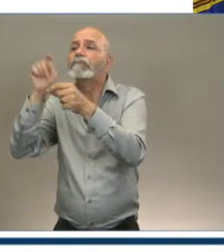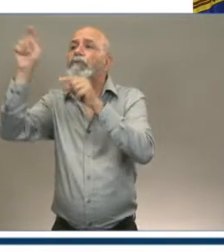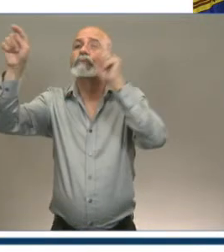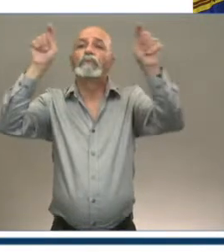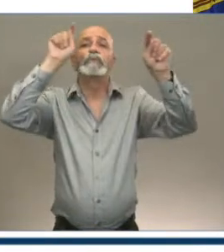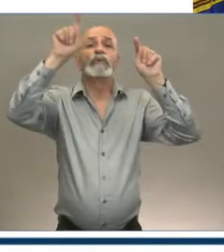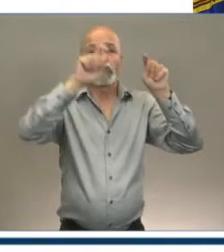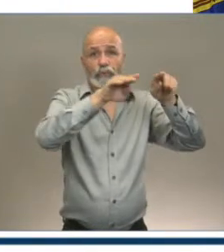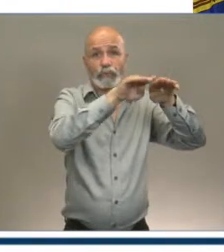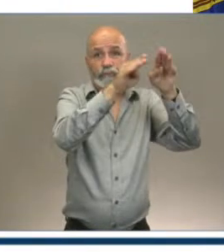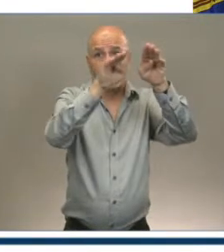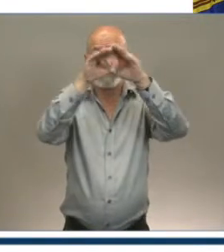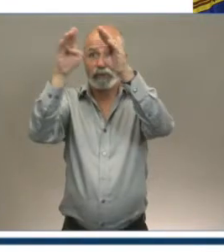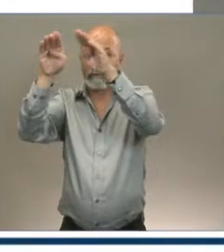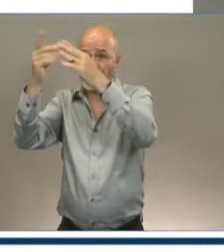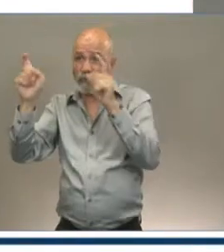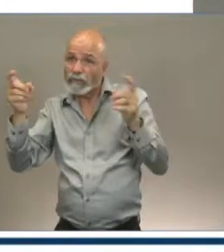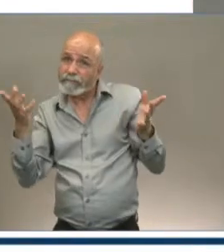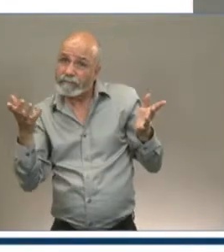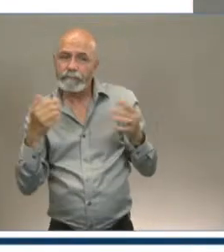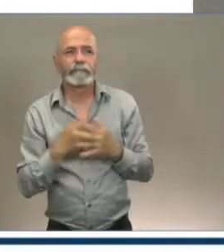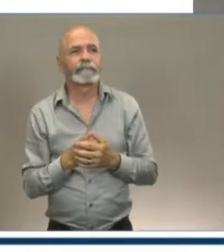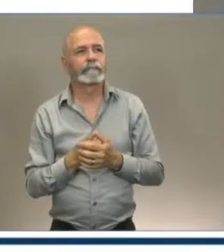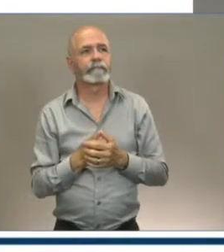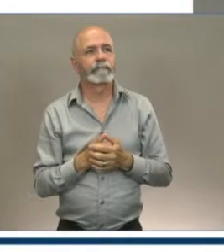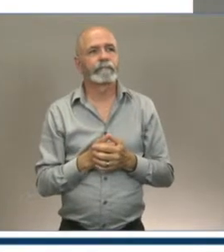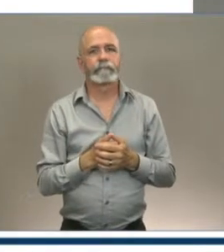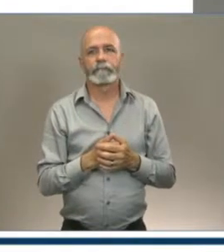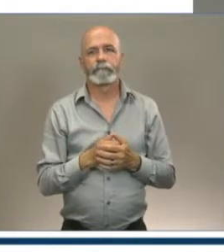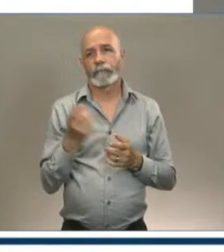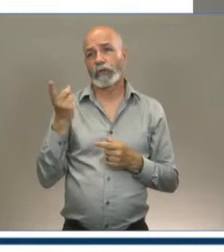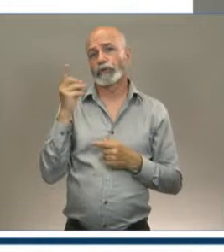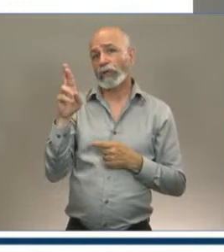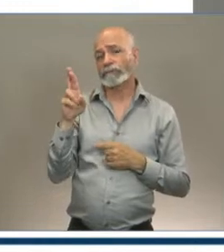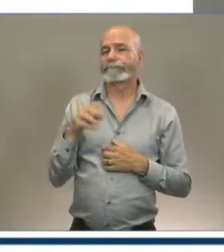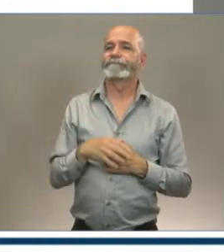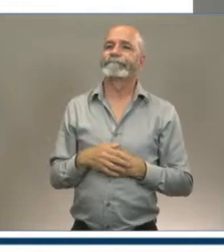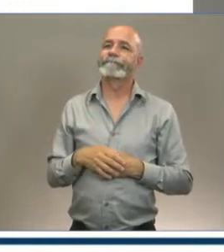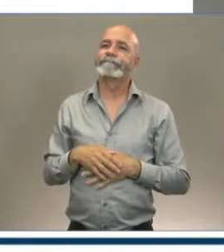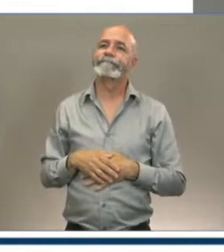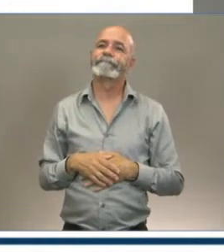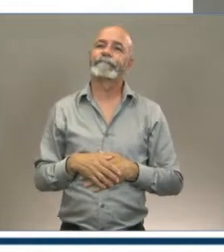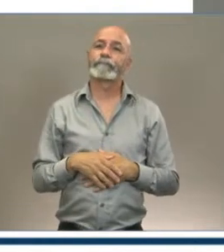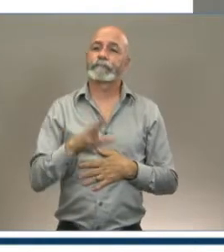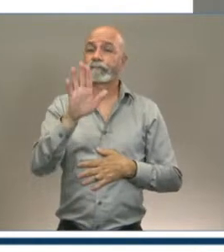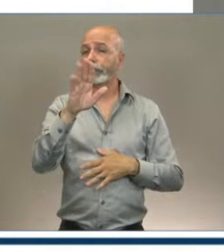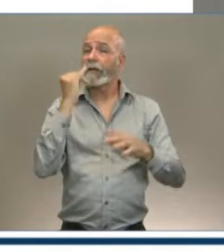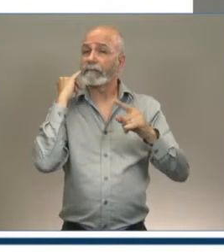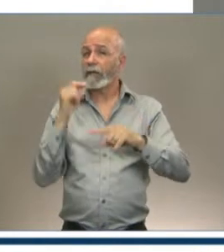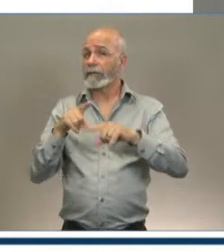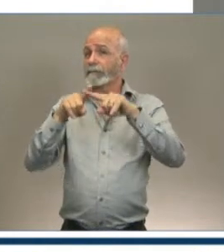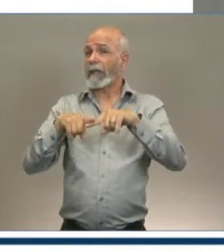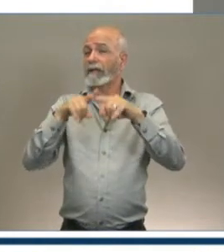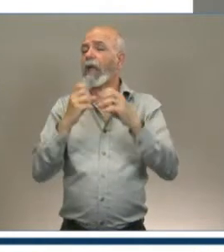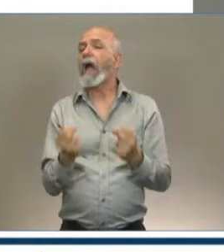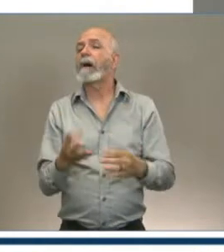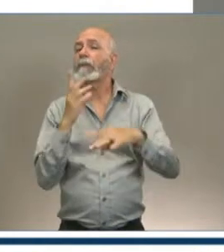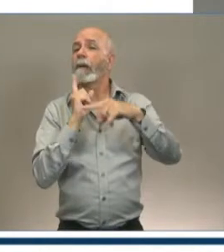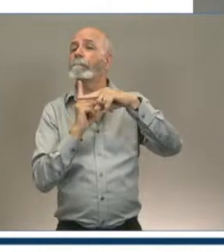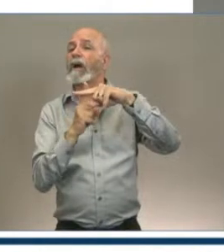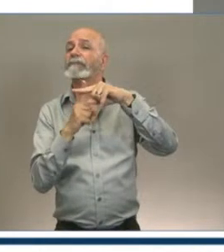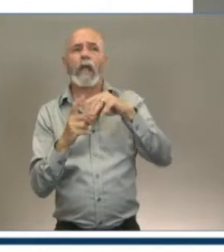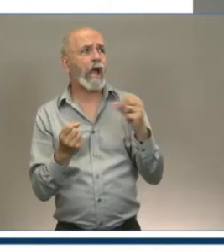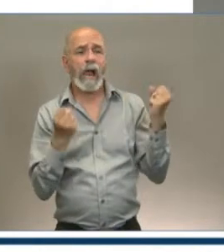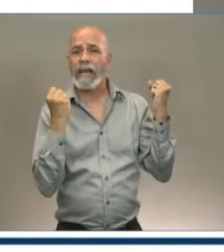Sure. I think we have to look at things where right now, given where we're at with our case numbers and the pressures on the hospital, we have to have a provincial